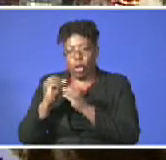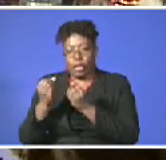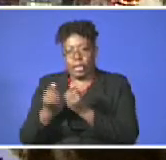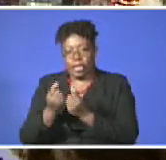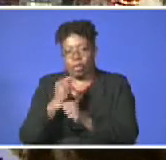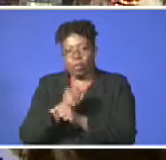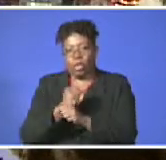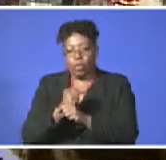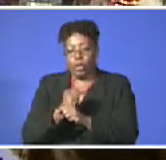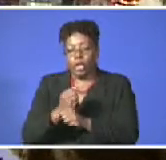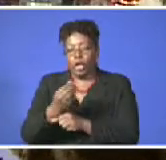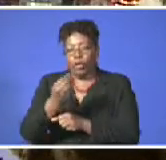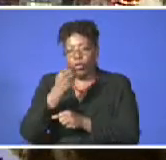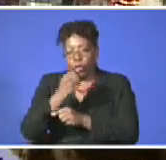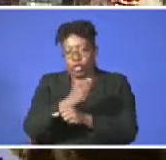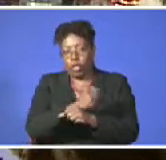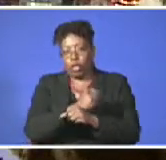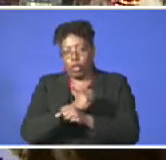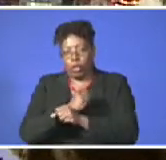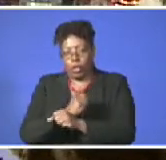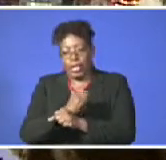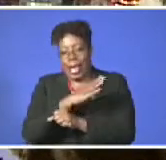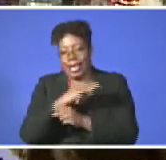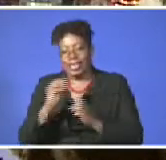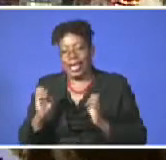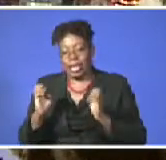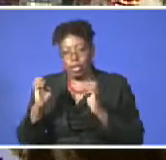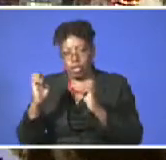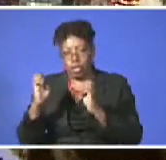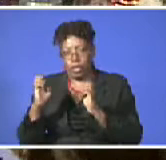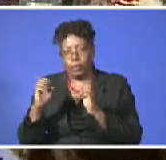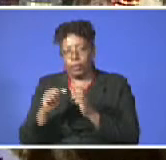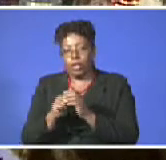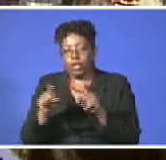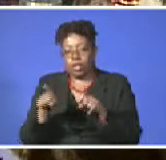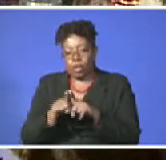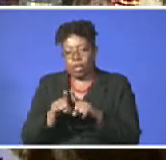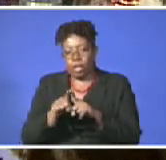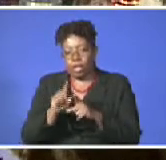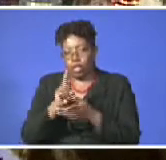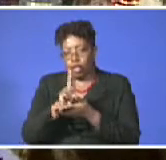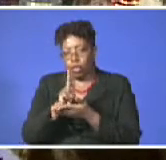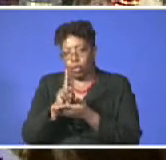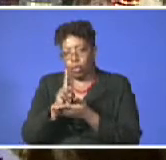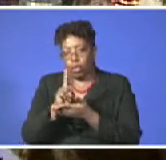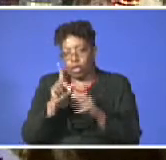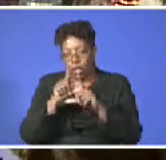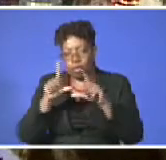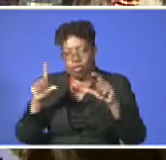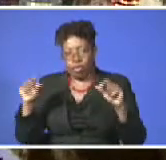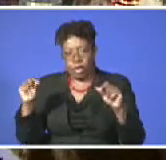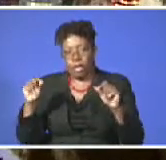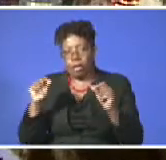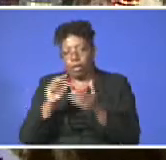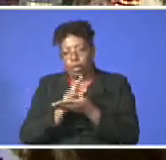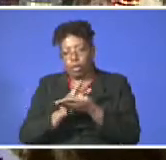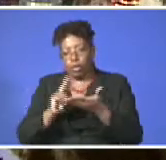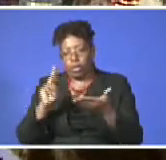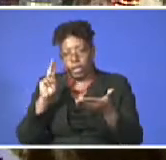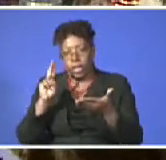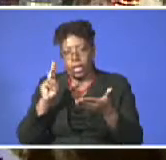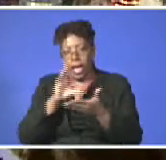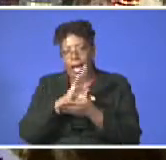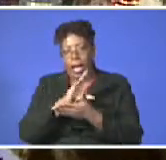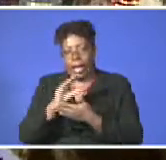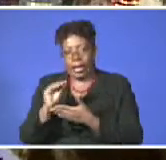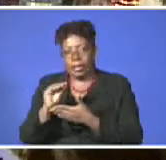dealing with food security and atomic energy. She holds degrees from the University of Massachusetts, the George Washington University,